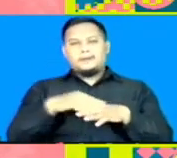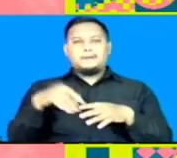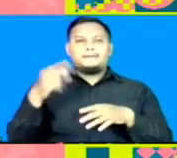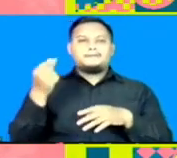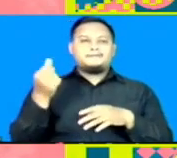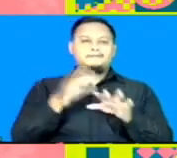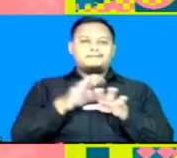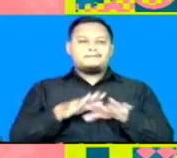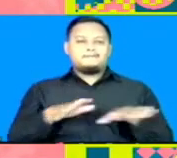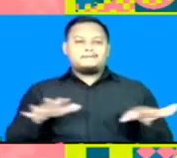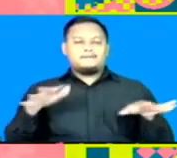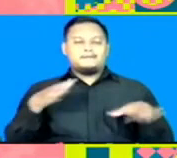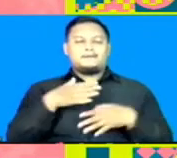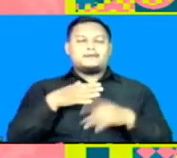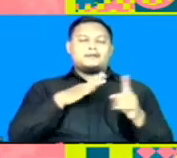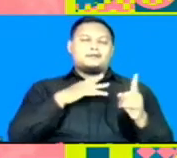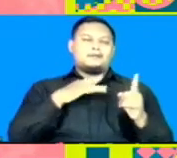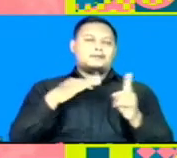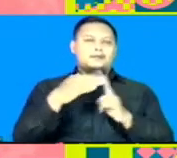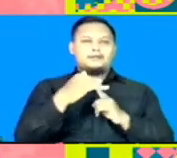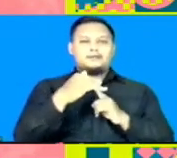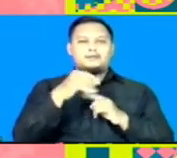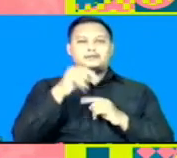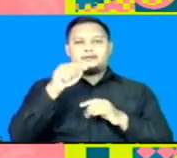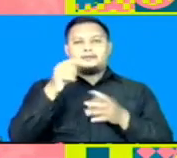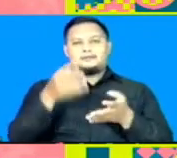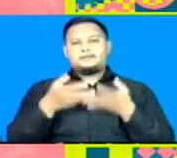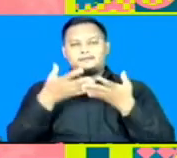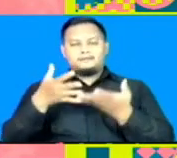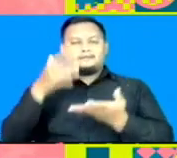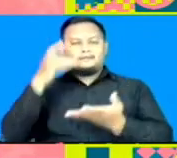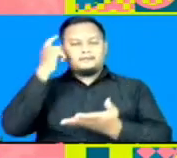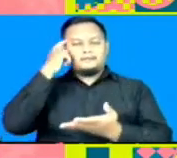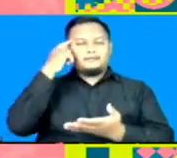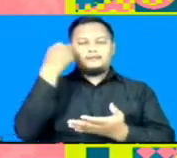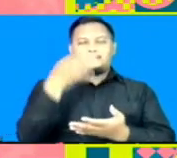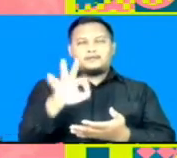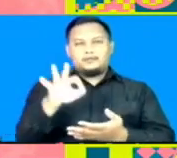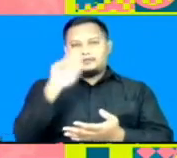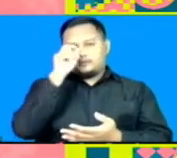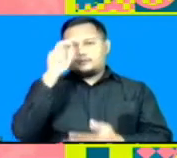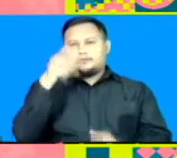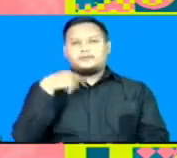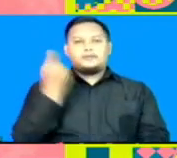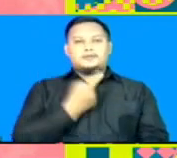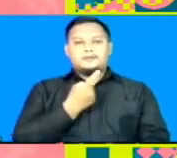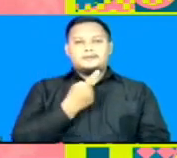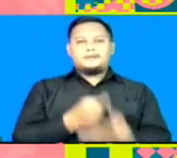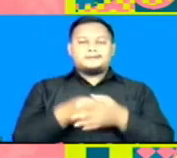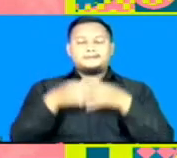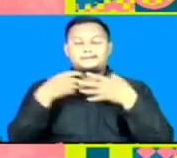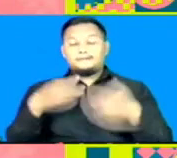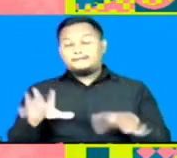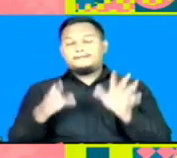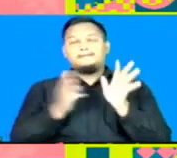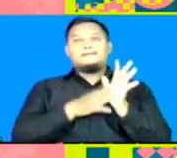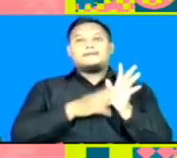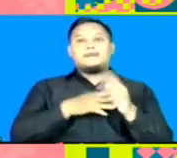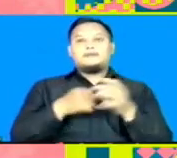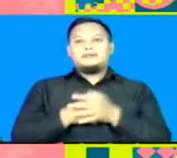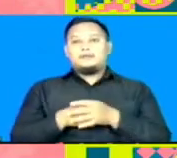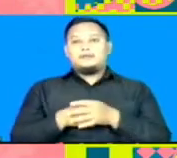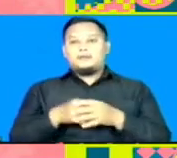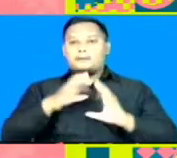fresh perspective in mitigating global challenges. Values help us develop and shape